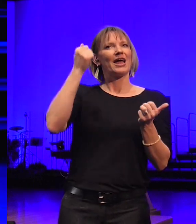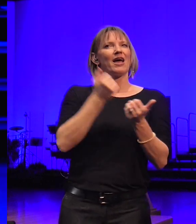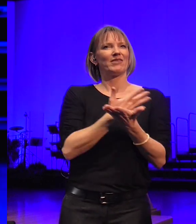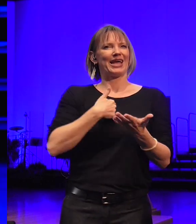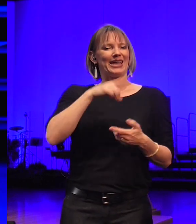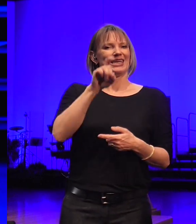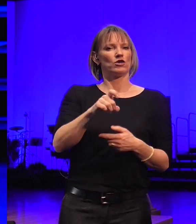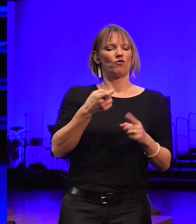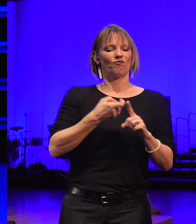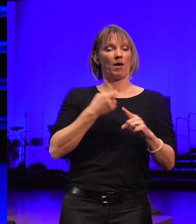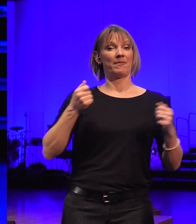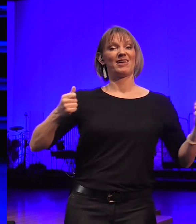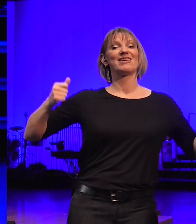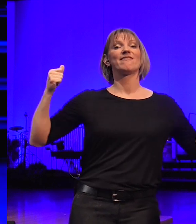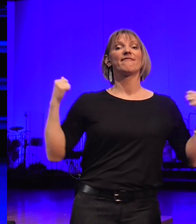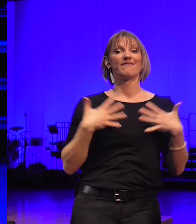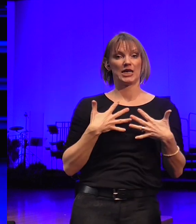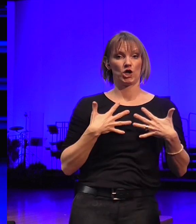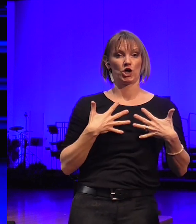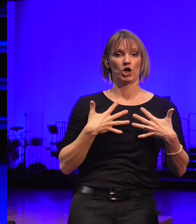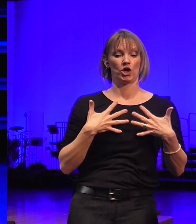fear.